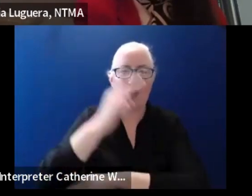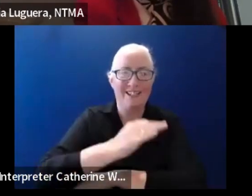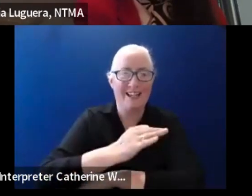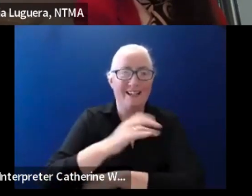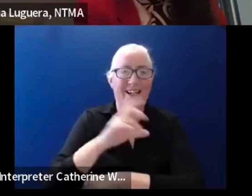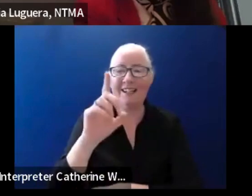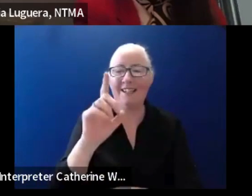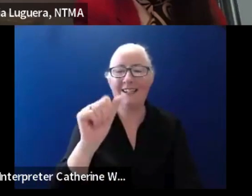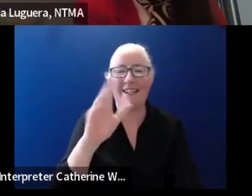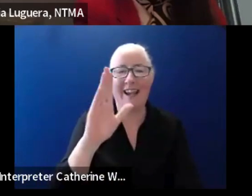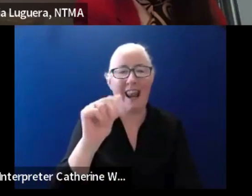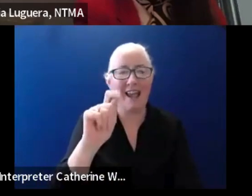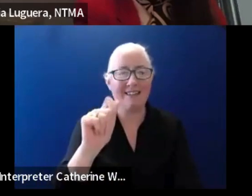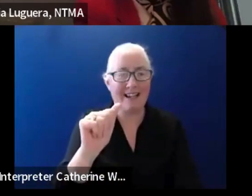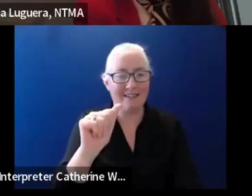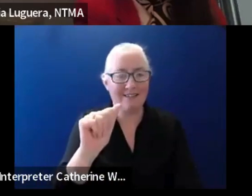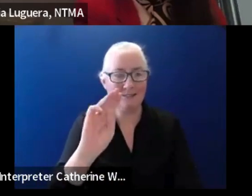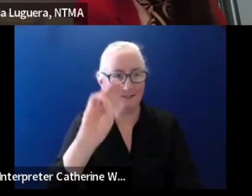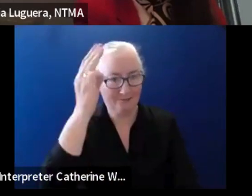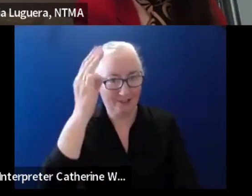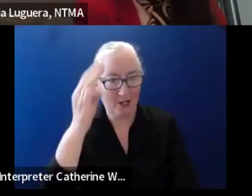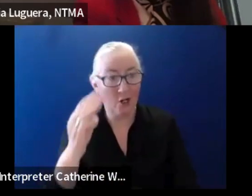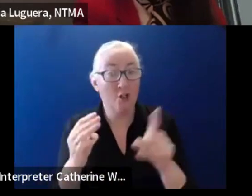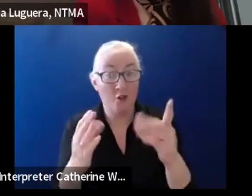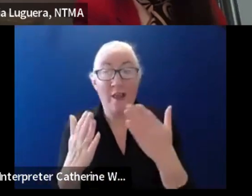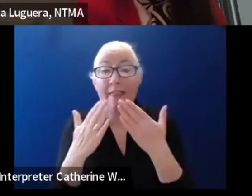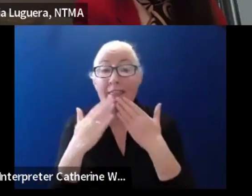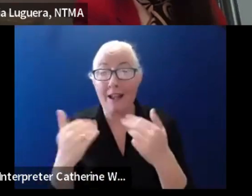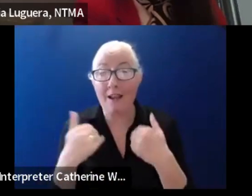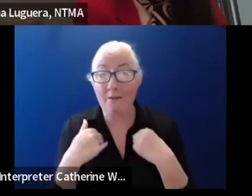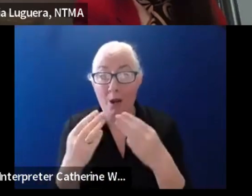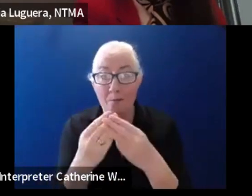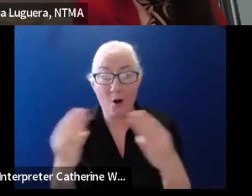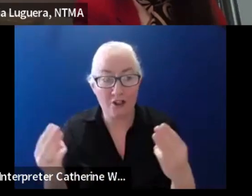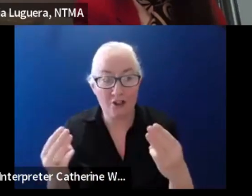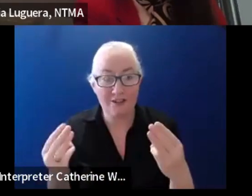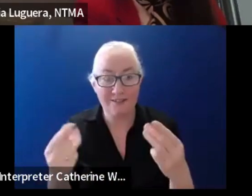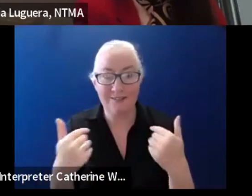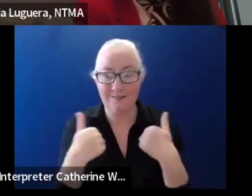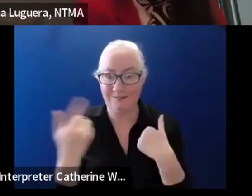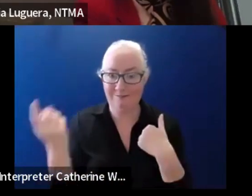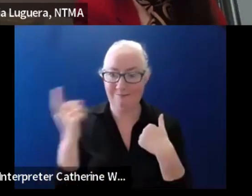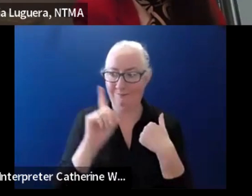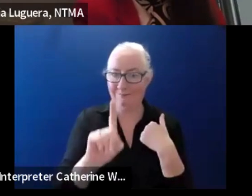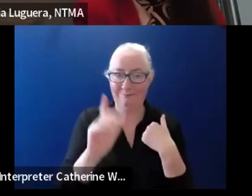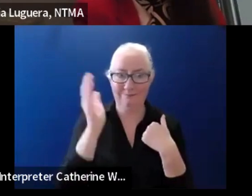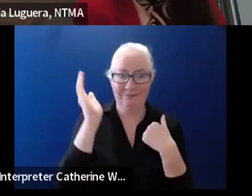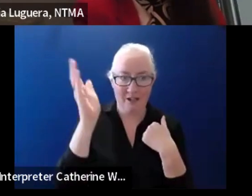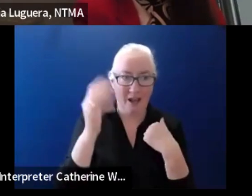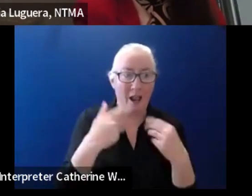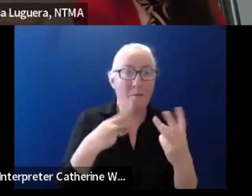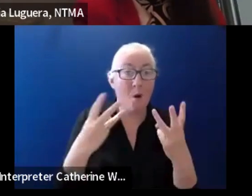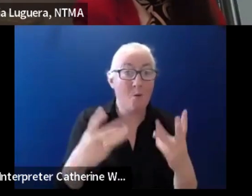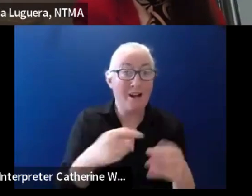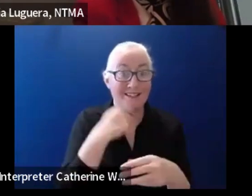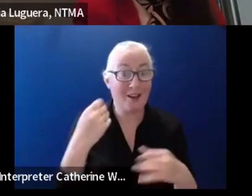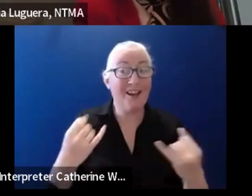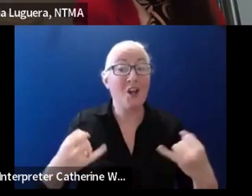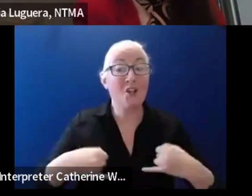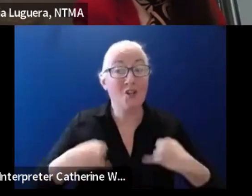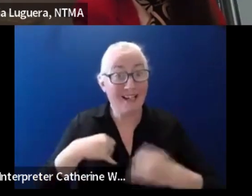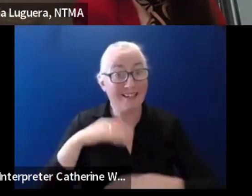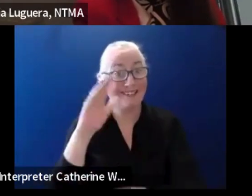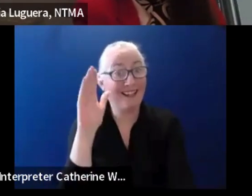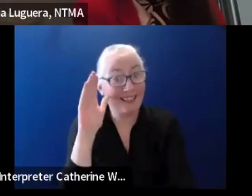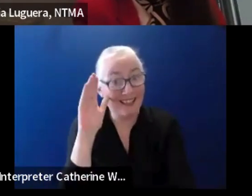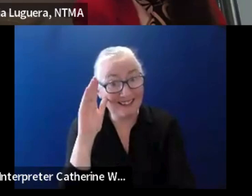Dalata image. So as I said, thank you very much for having me here, and I just want to say it's been a joy to listen to